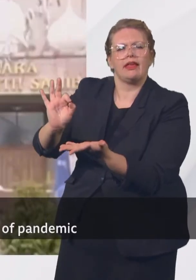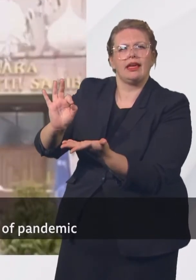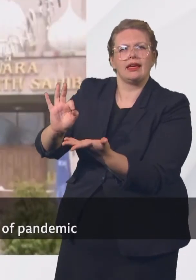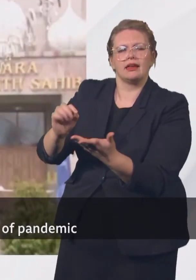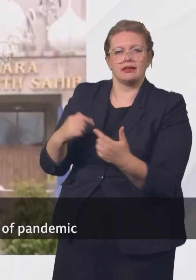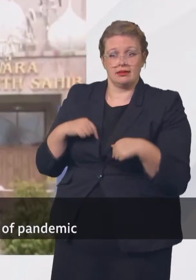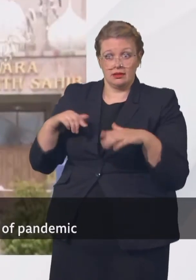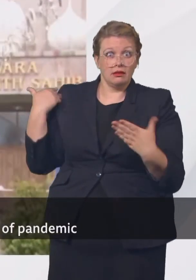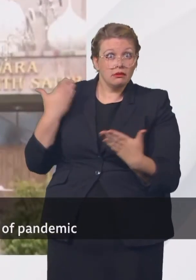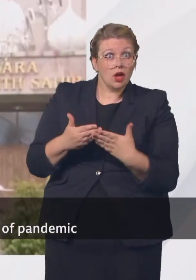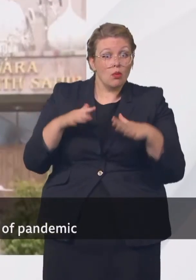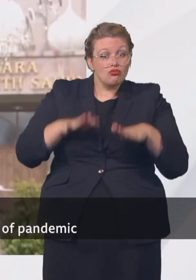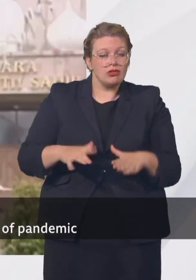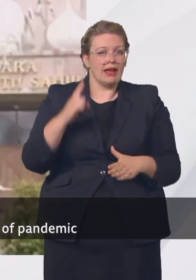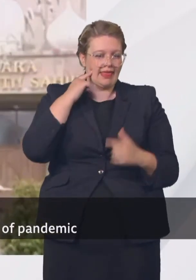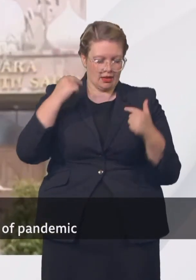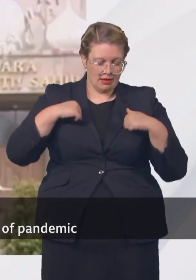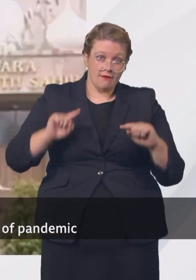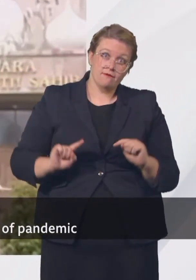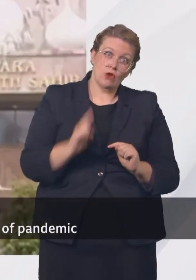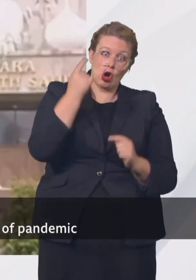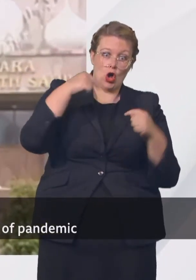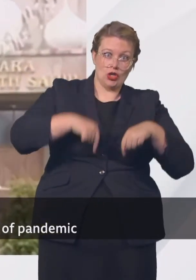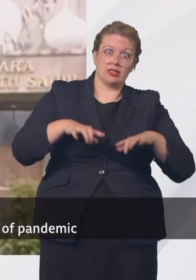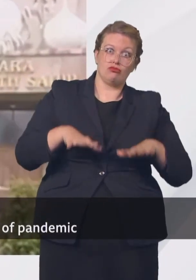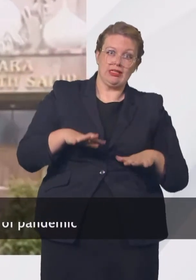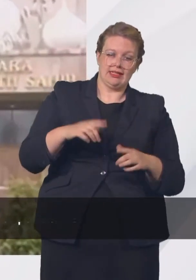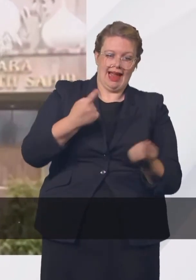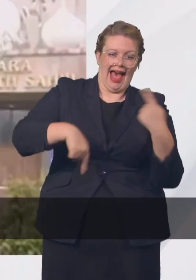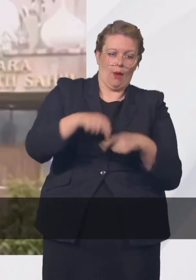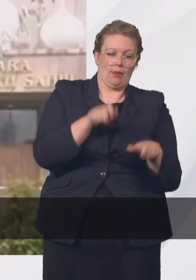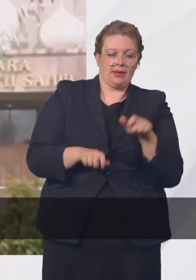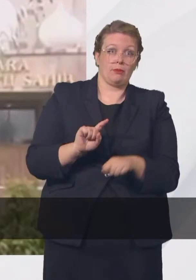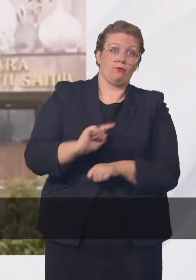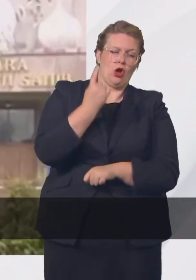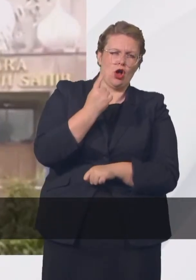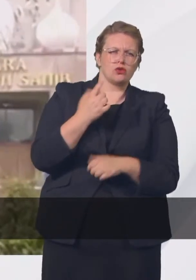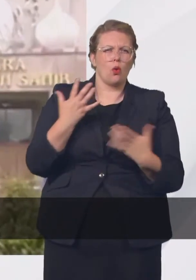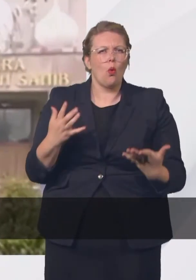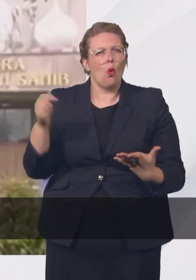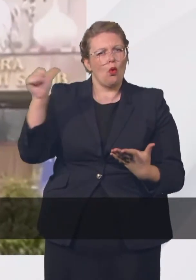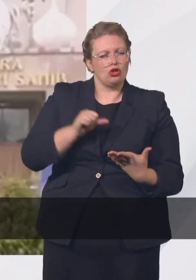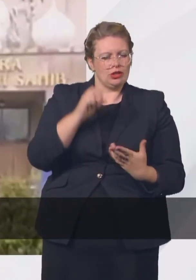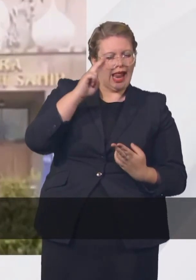to vaccines and considering whether you can release any doses to